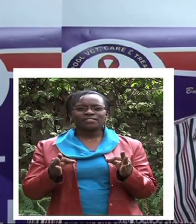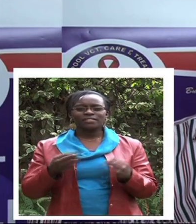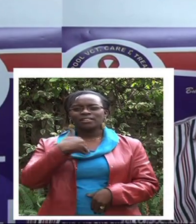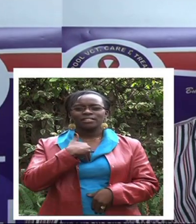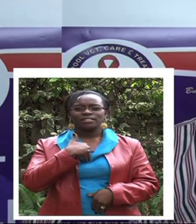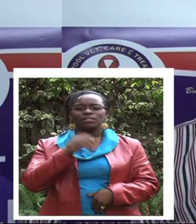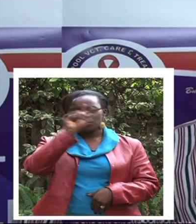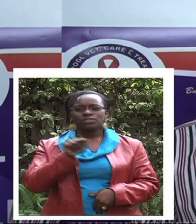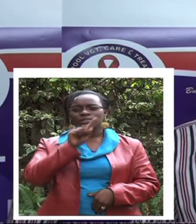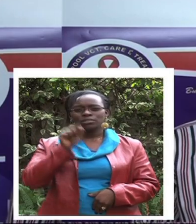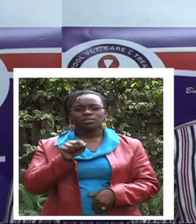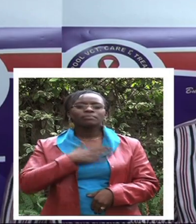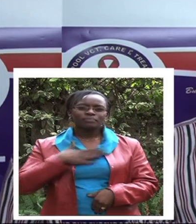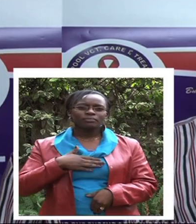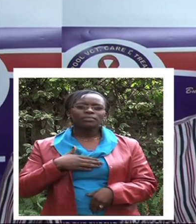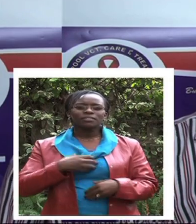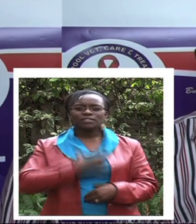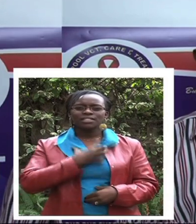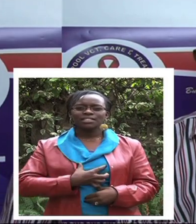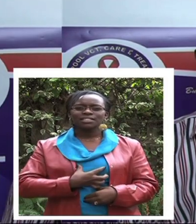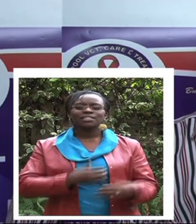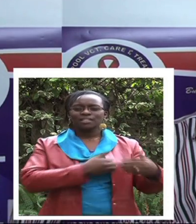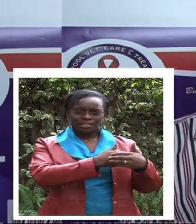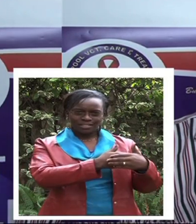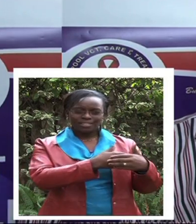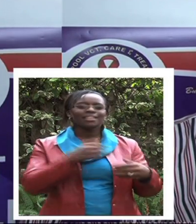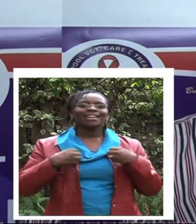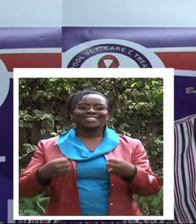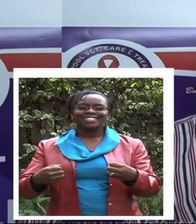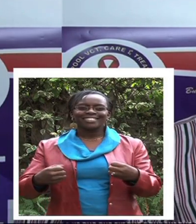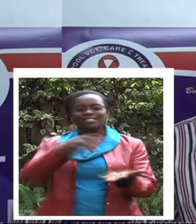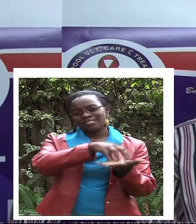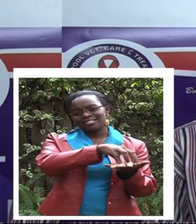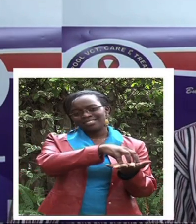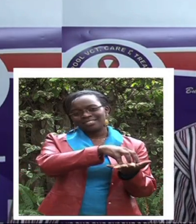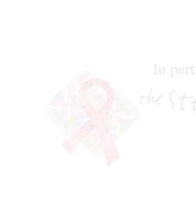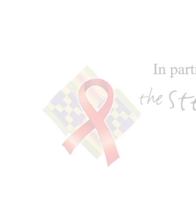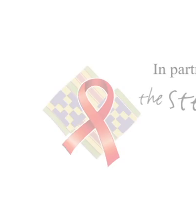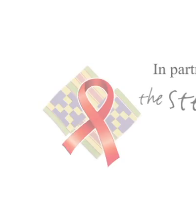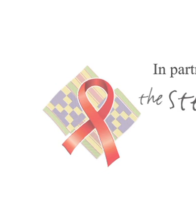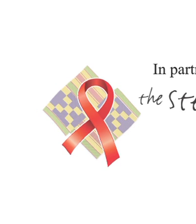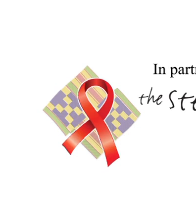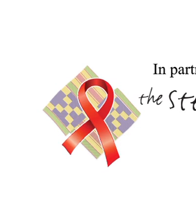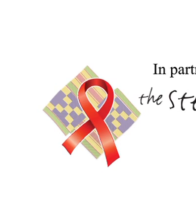any other related concerns on the subjects featured, please visit the nearest health facility.